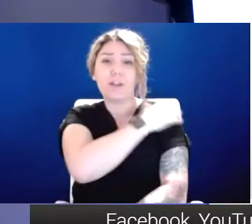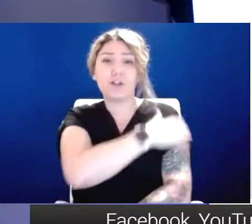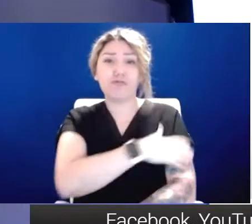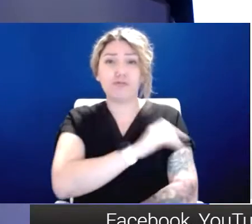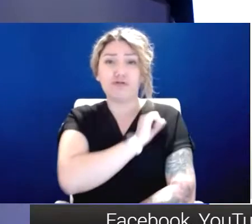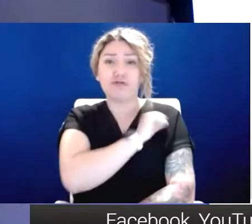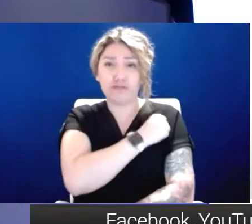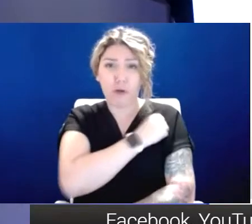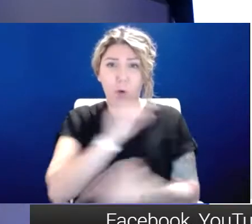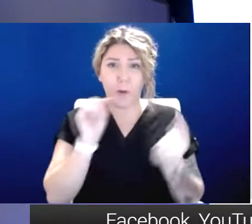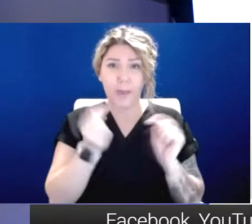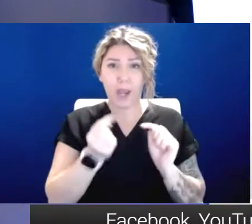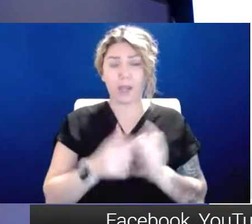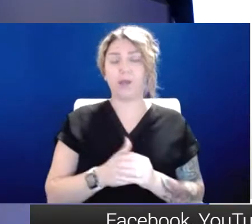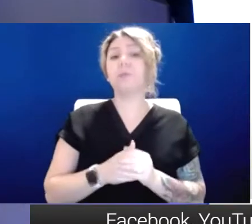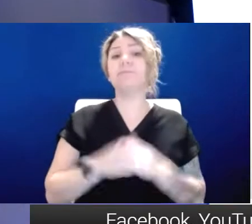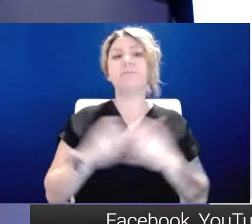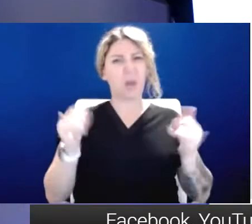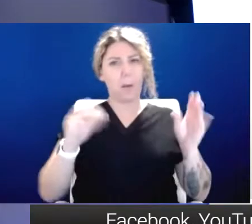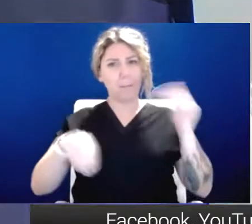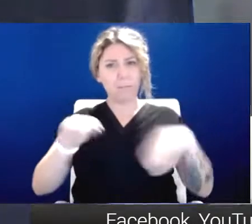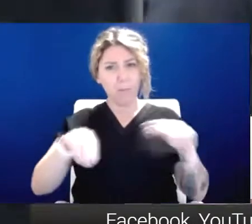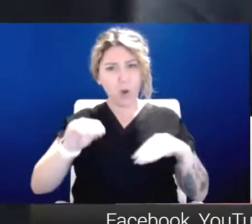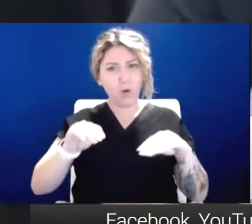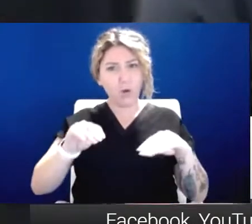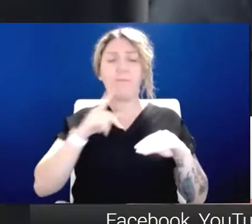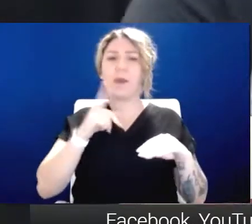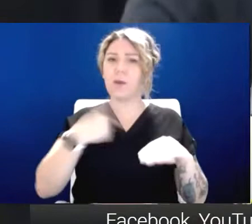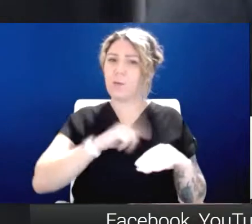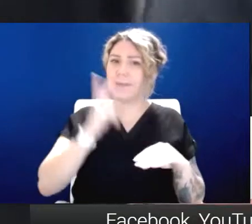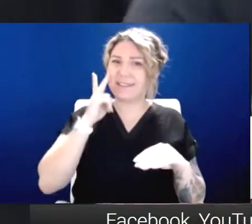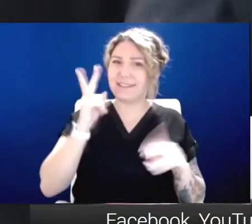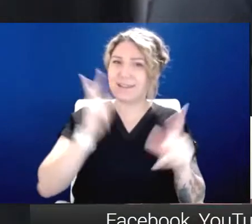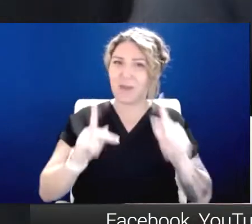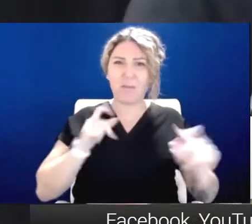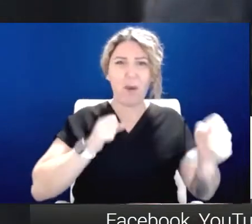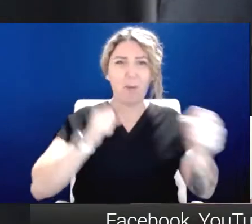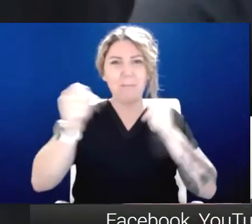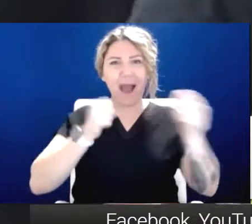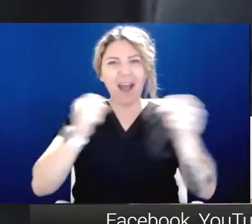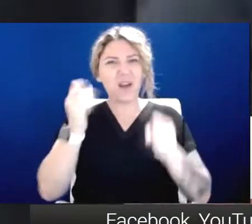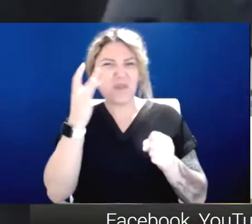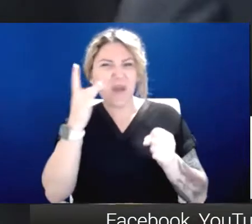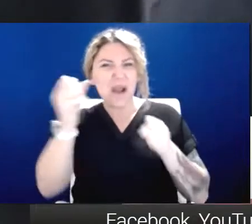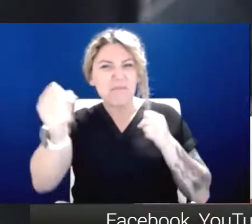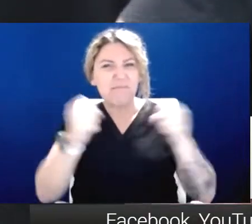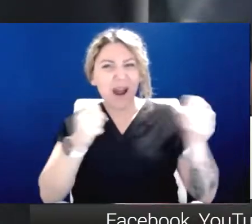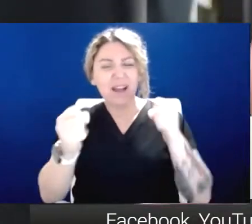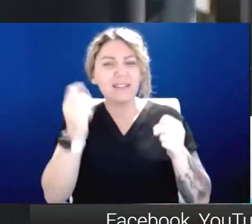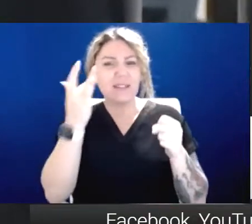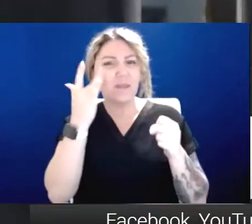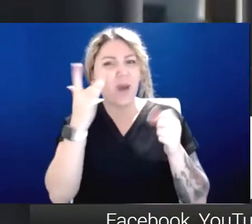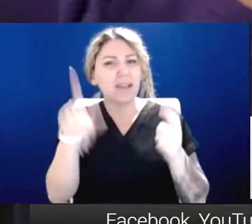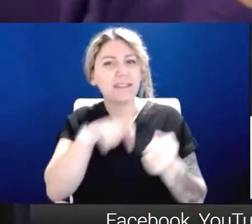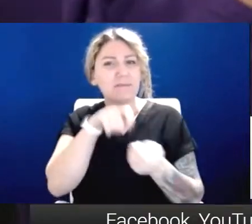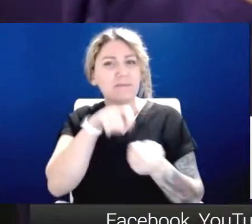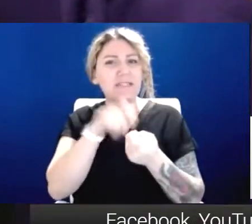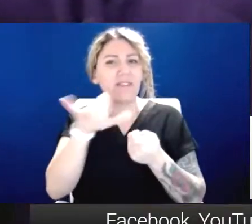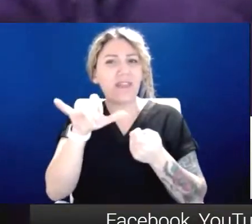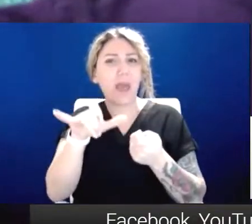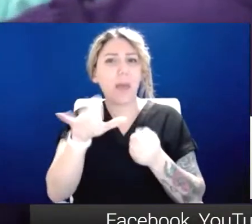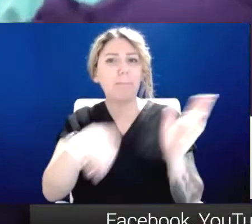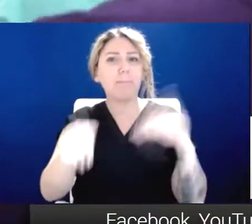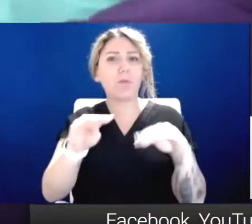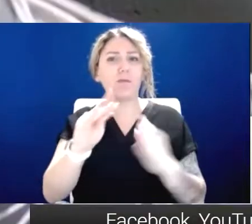about movement. We just saw those folks boxing. Why boxing? Why does that specific movement